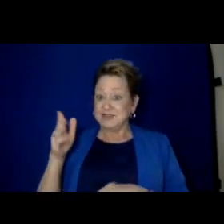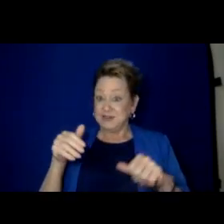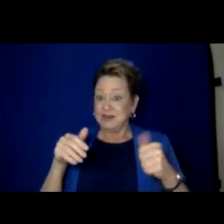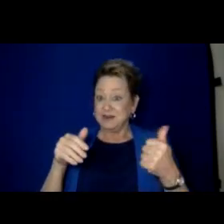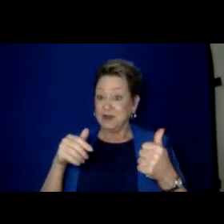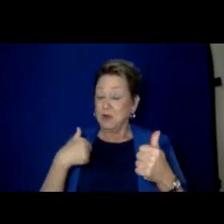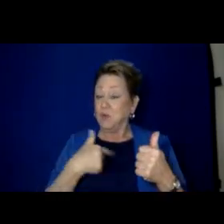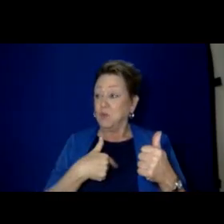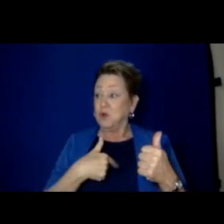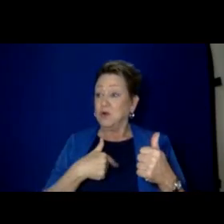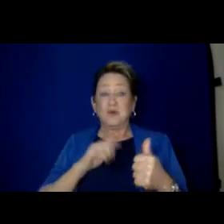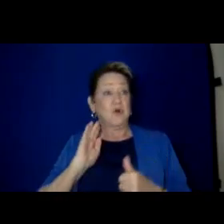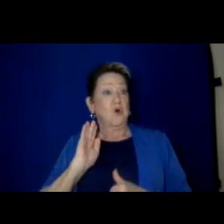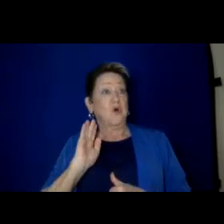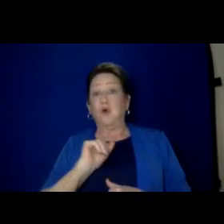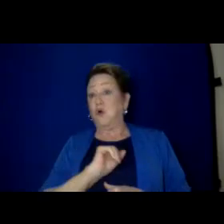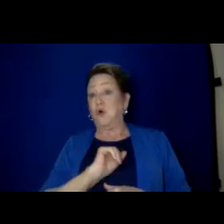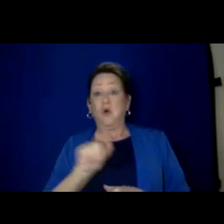and obviously we're all